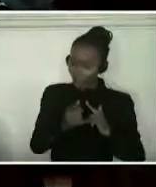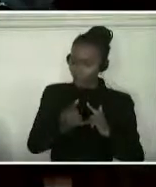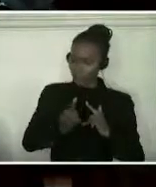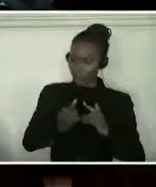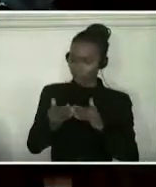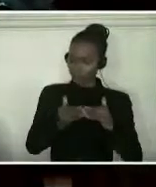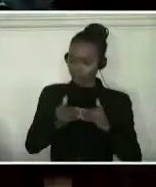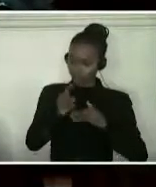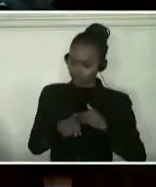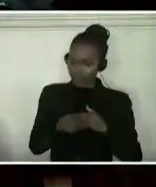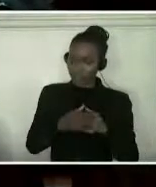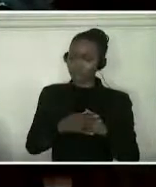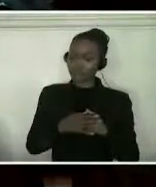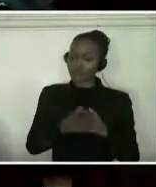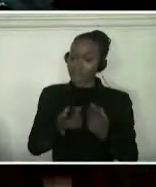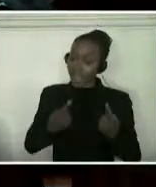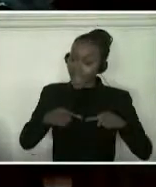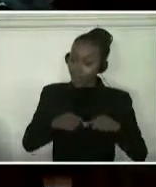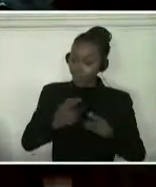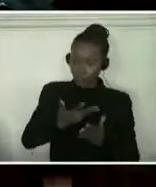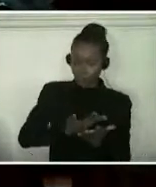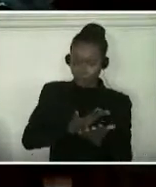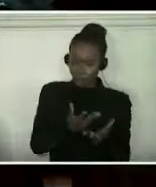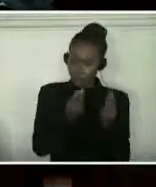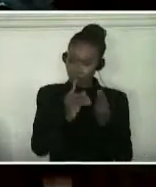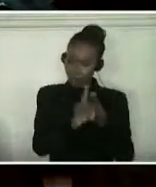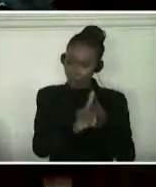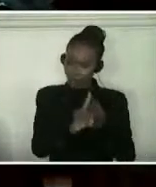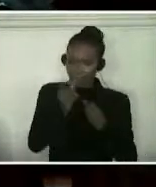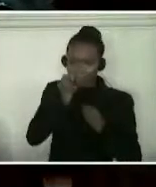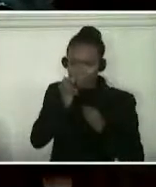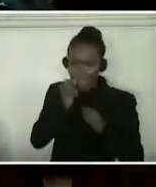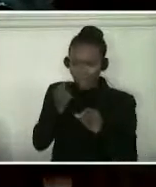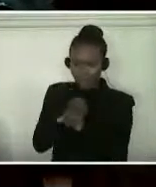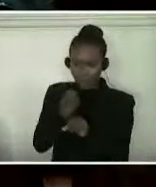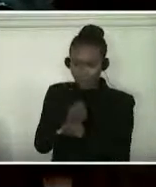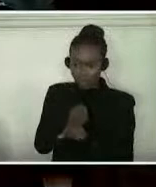in our engagement we have established that some of the men are too shy